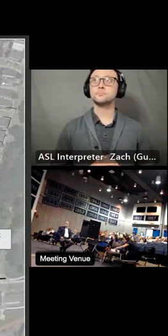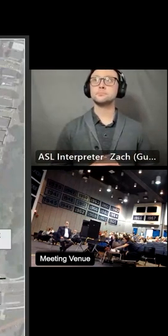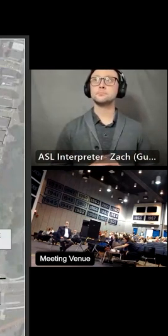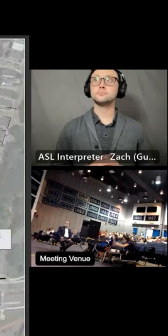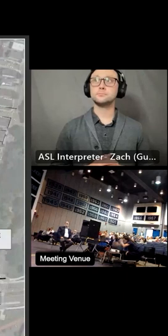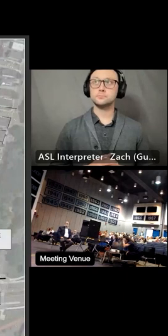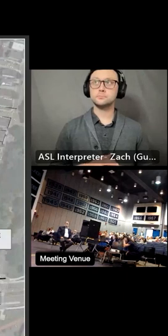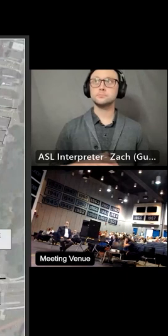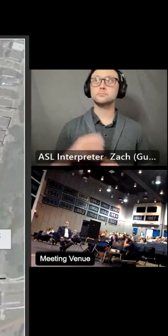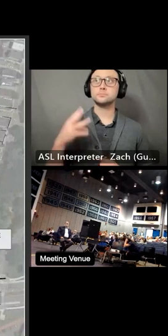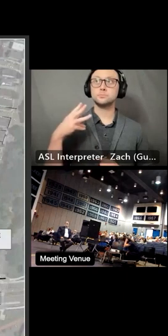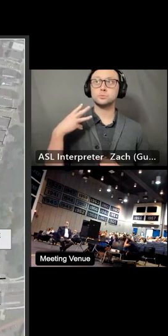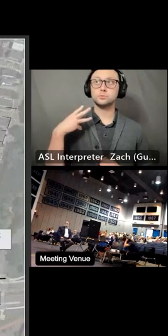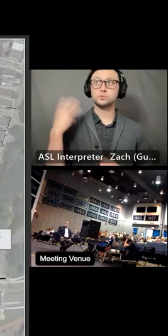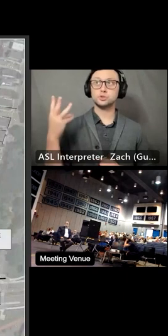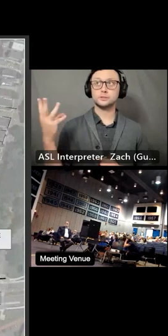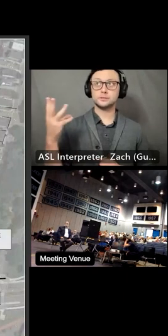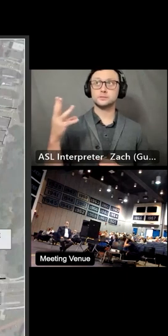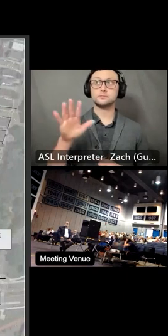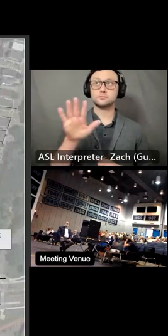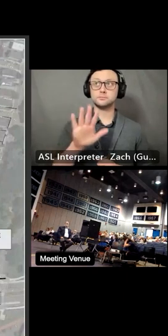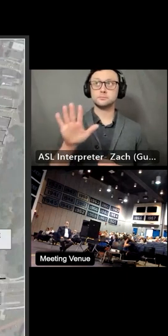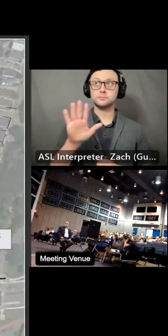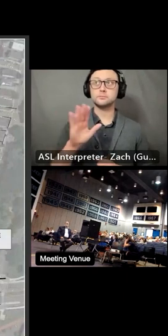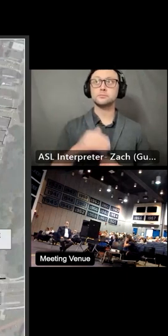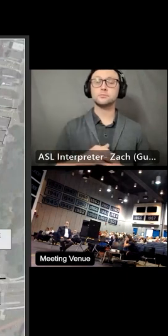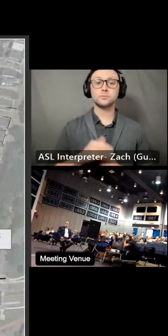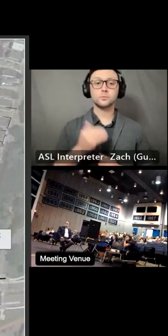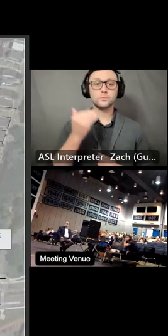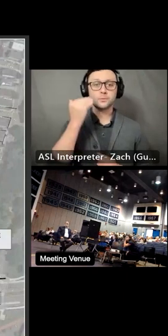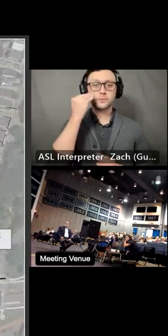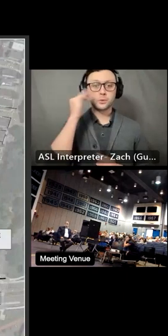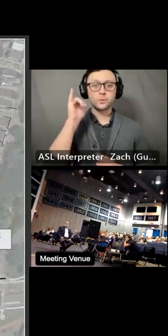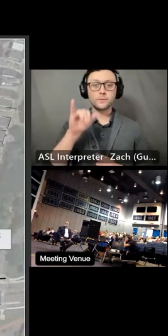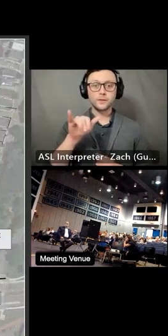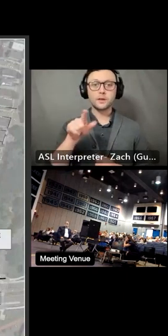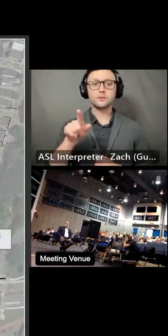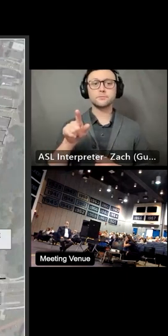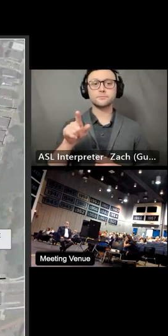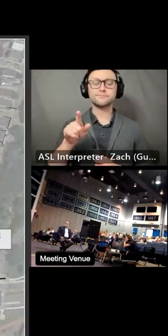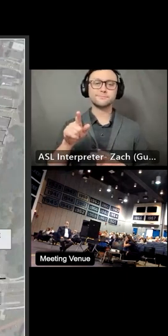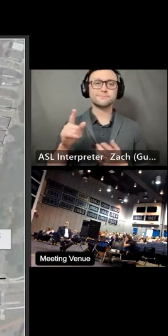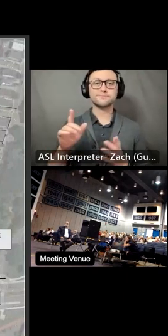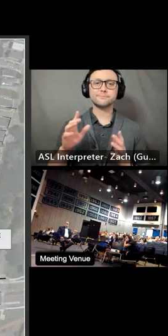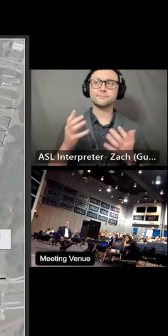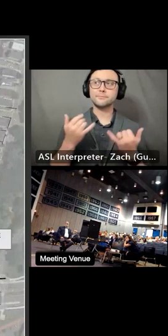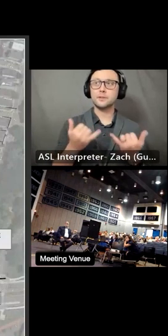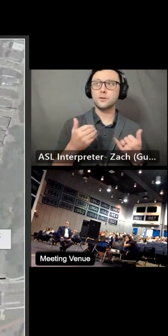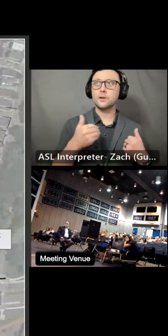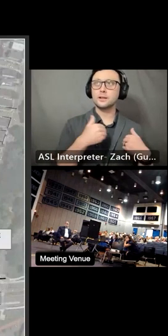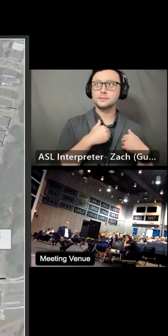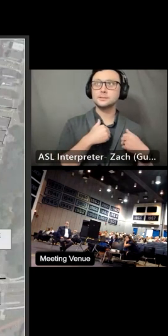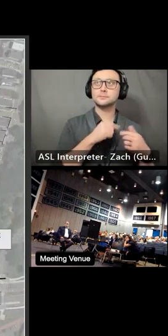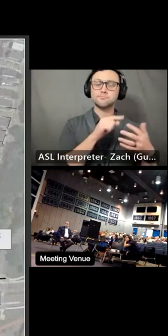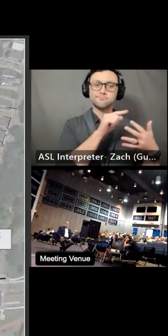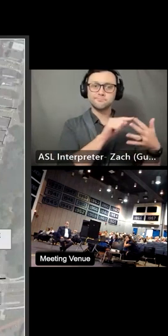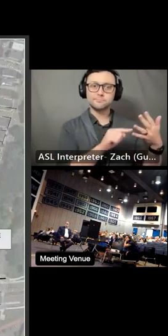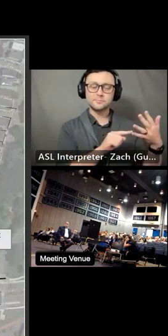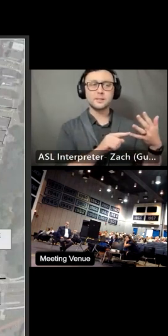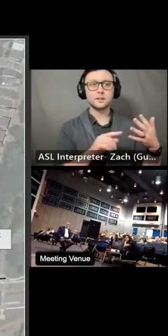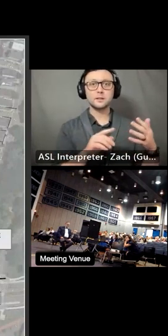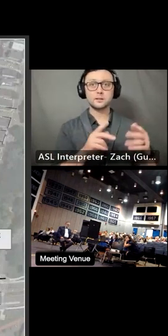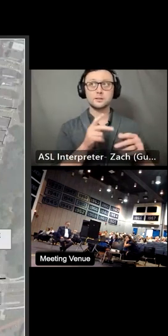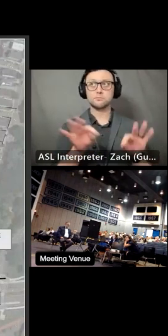of Boston, we understand that the former pull yard, which, you know, now houses additional DPW functions, is really